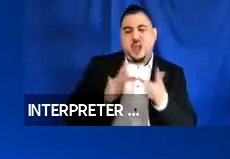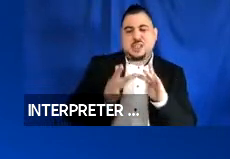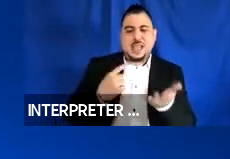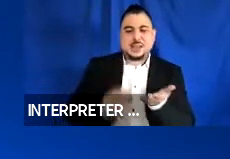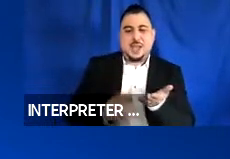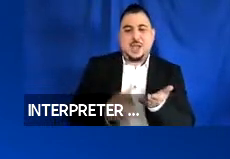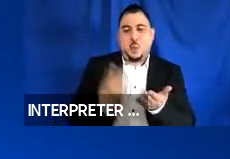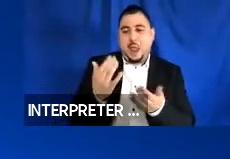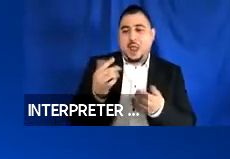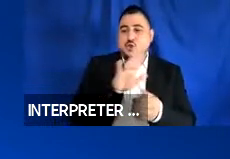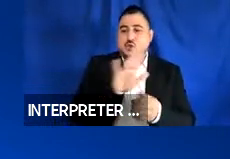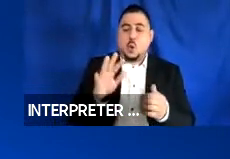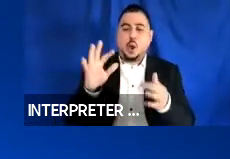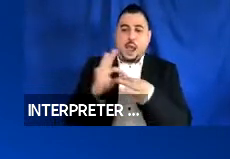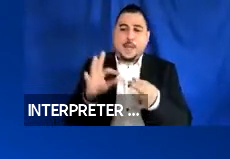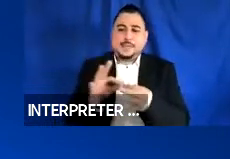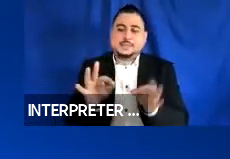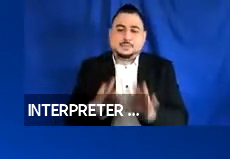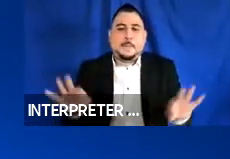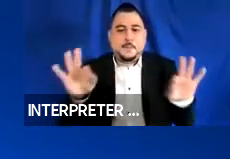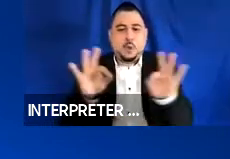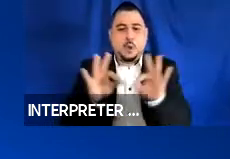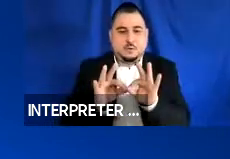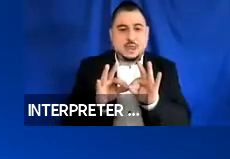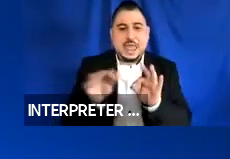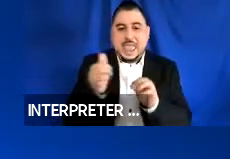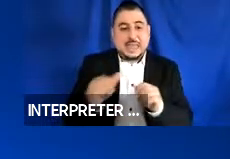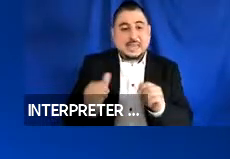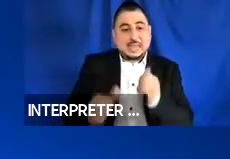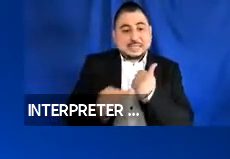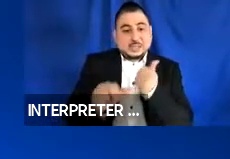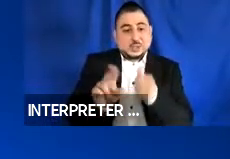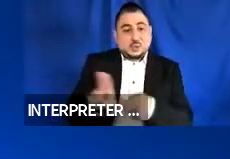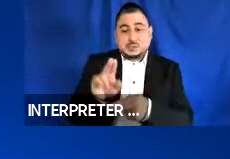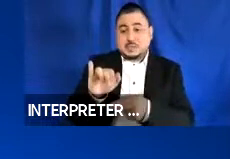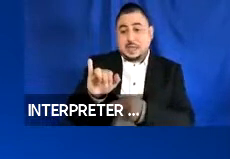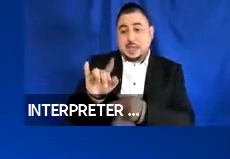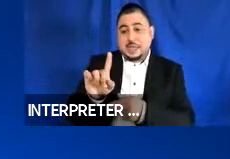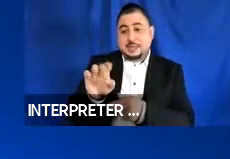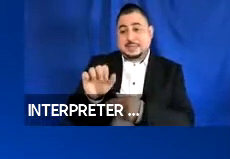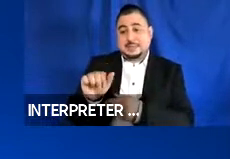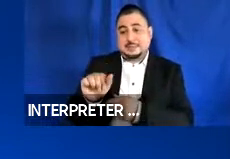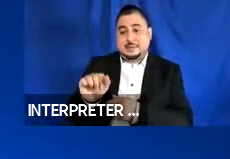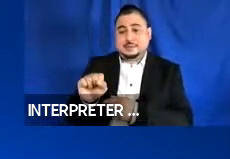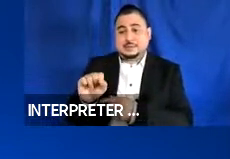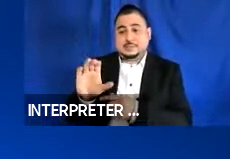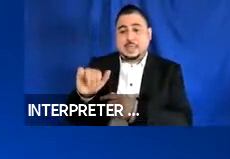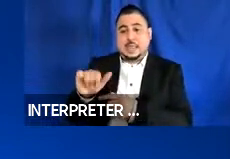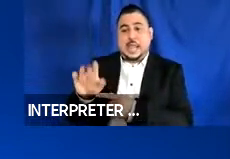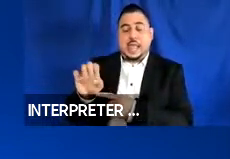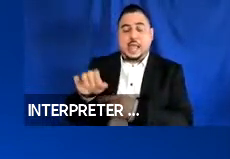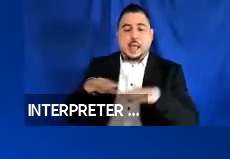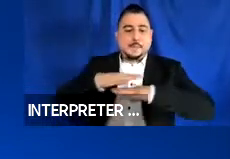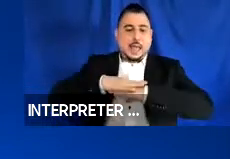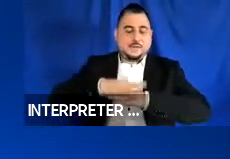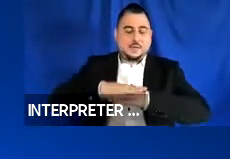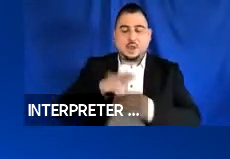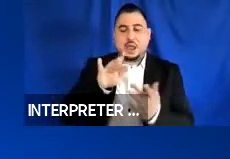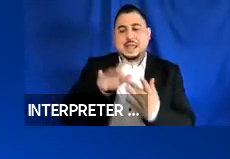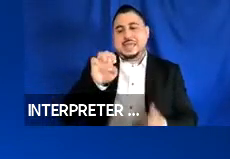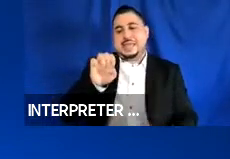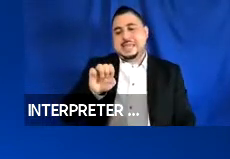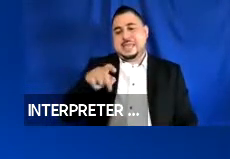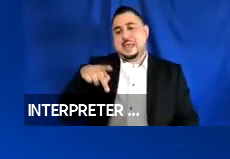conversation. If you need any assistance using IdeaScale platform, please contact